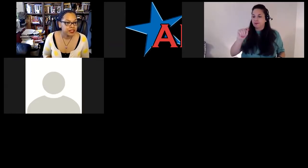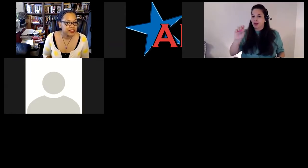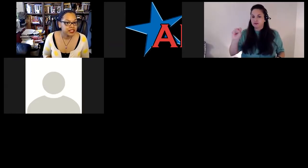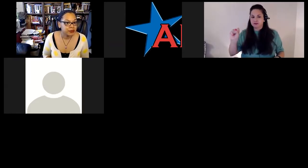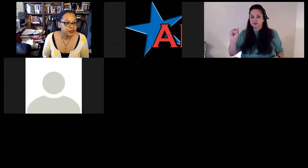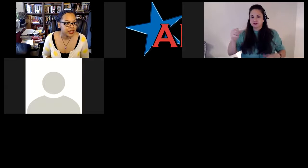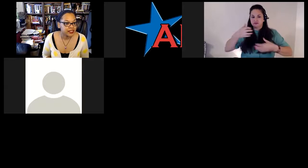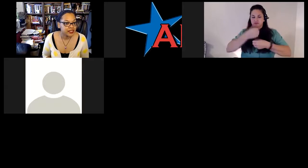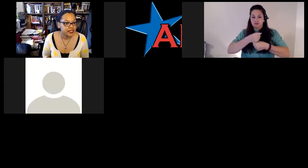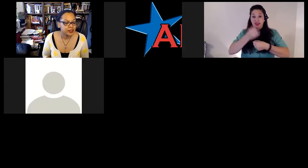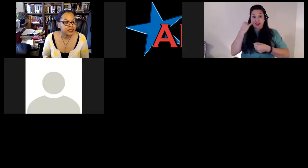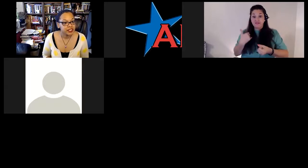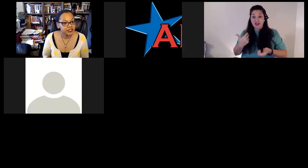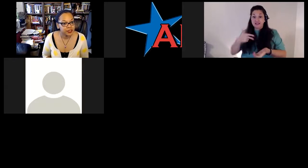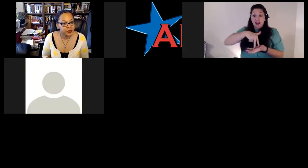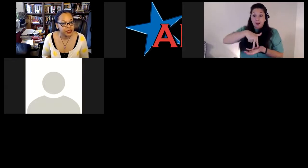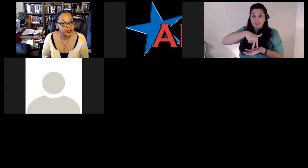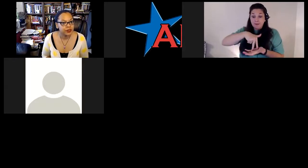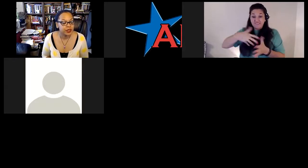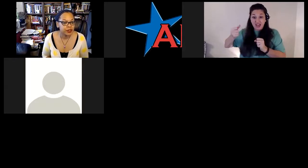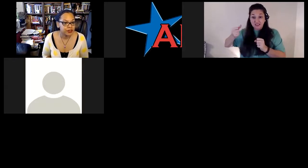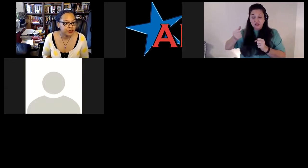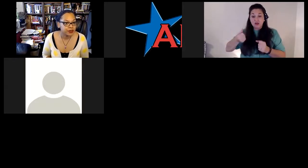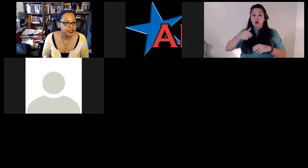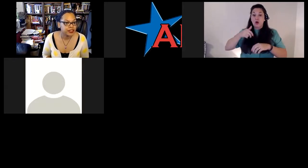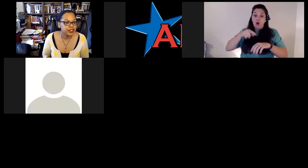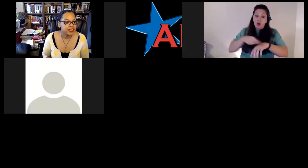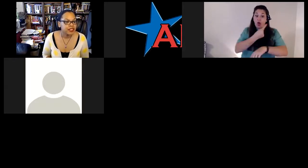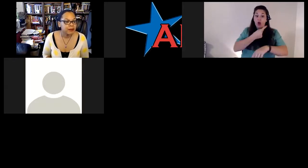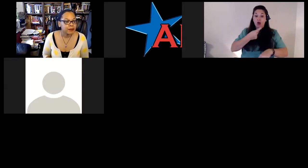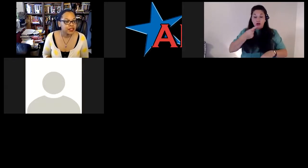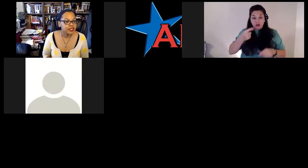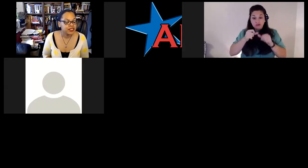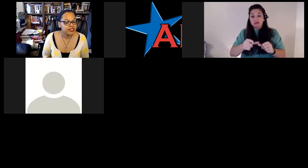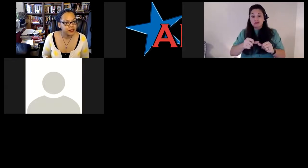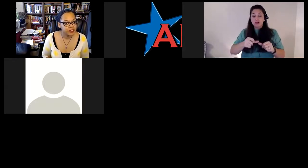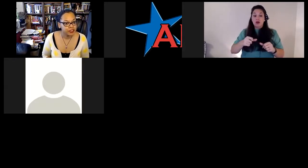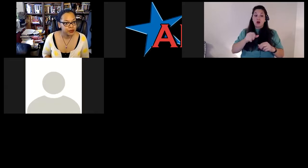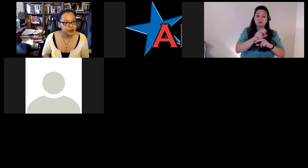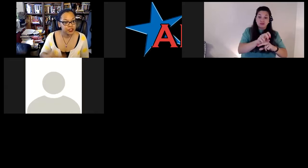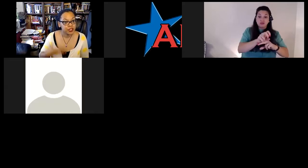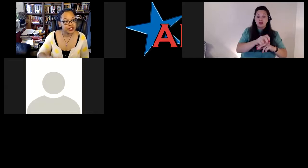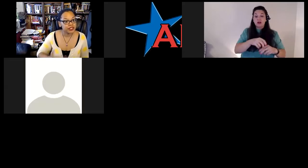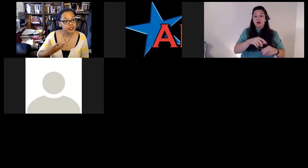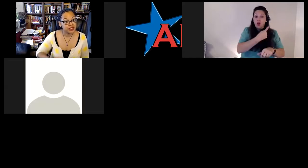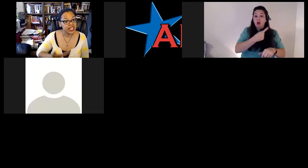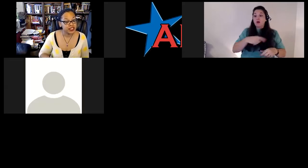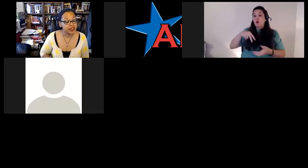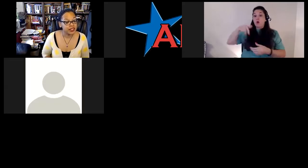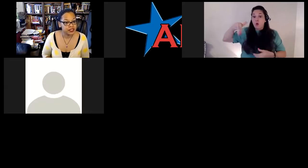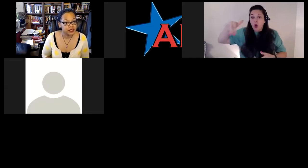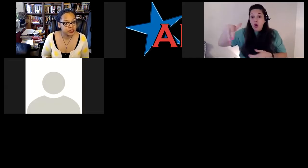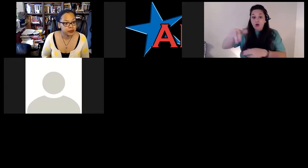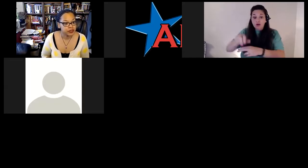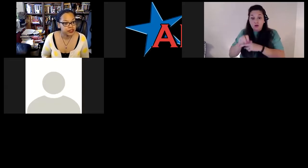or I stand up too fast or I stand for too long or I walk for too long, then my body starts to go into sort of